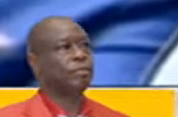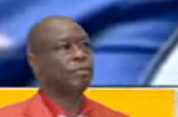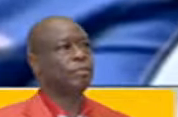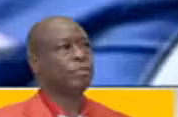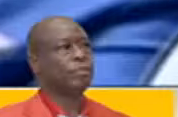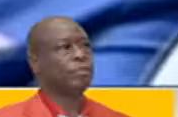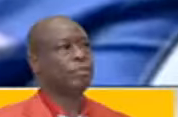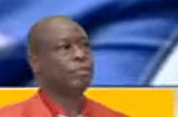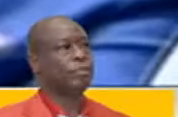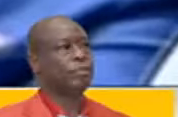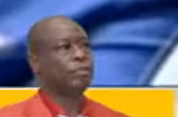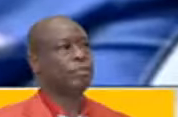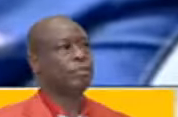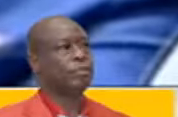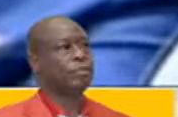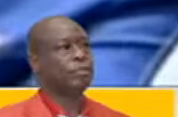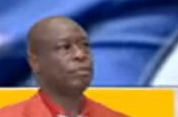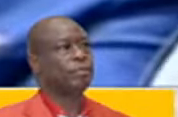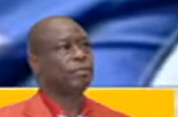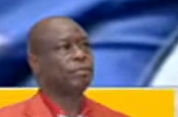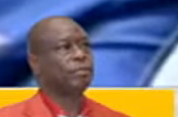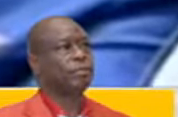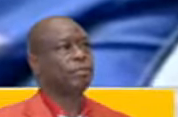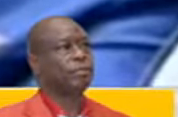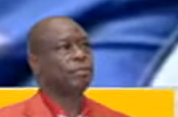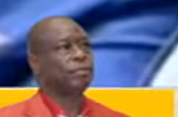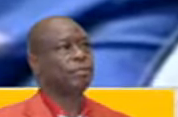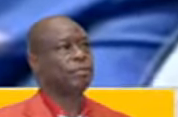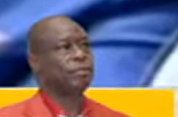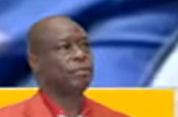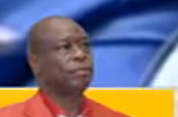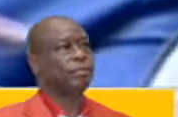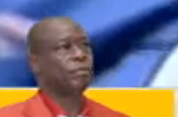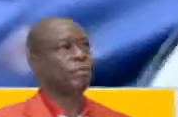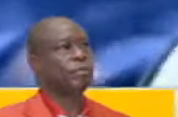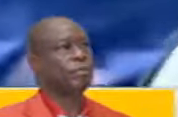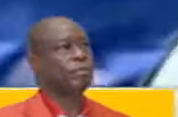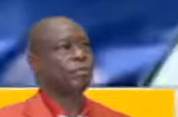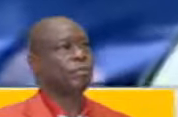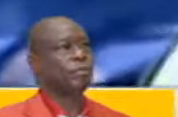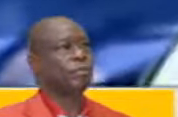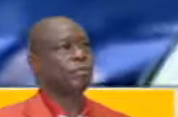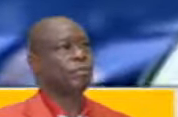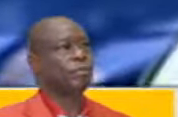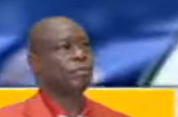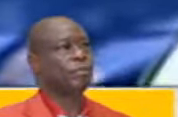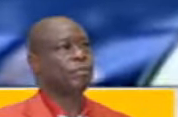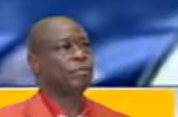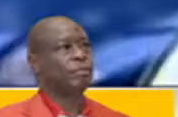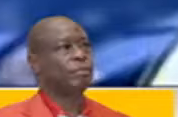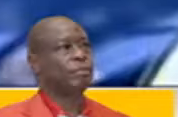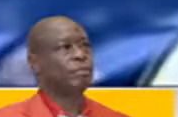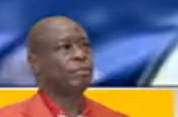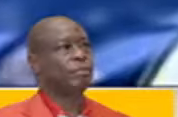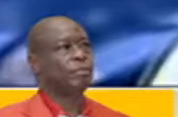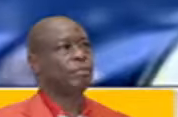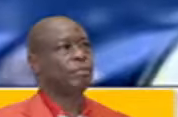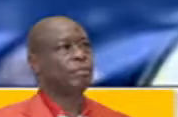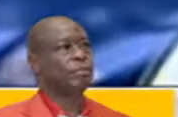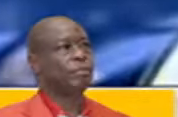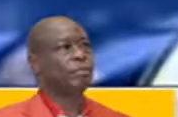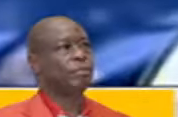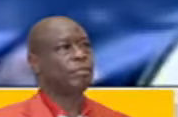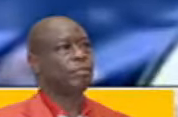here as companies that are conduits of corruption and money laundering. Which companies are these in the judgment? Just maybe you can